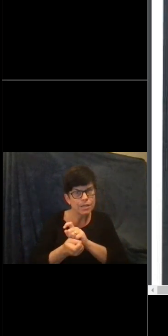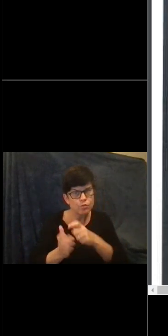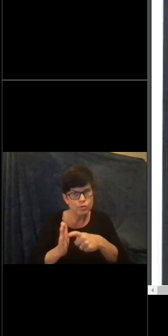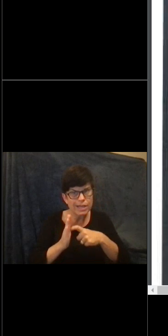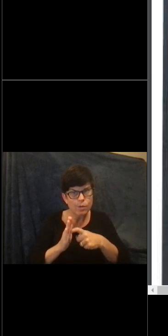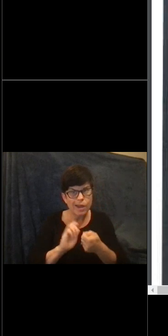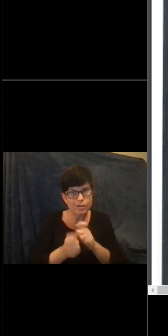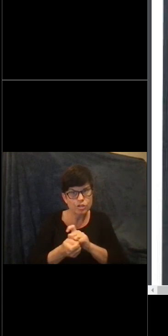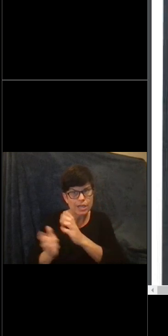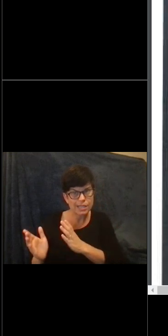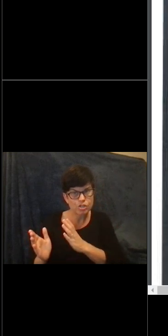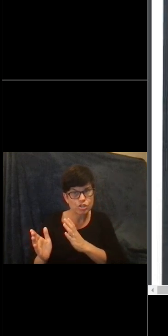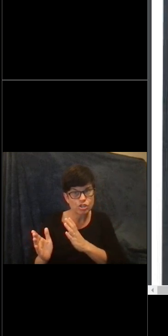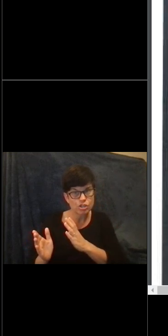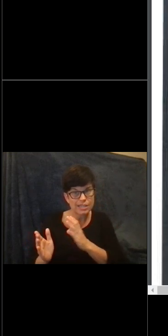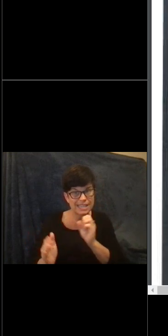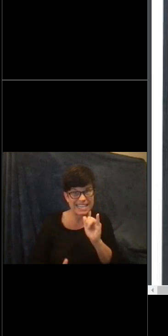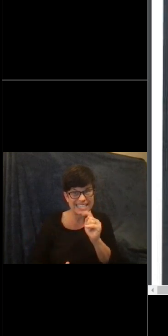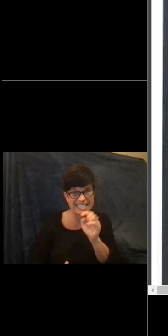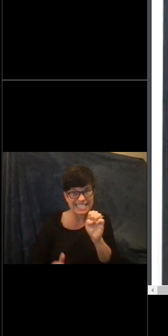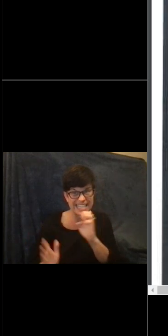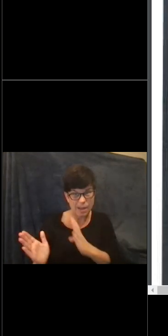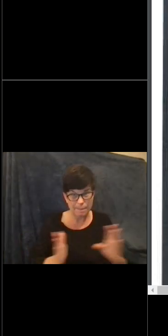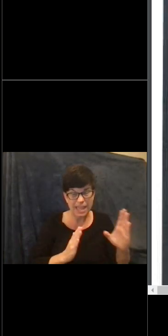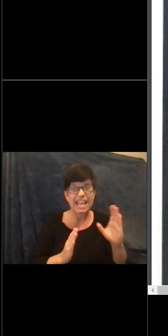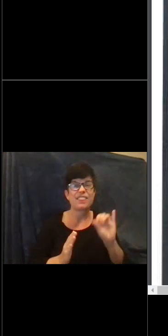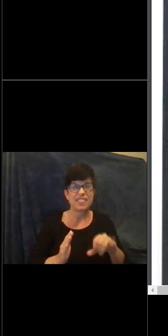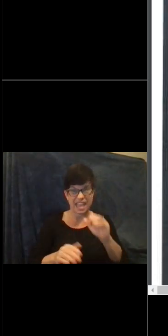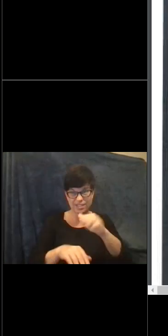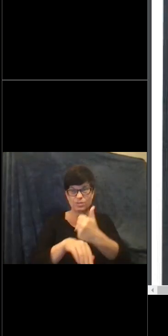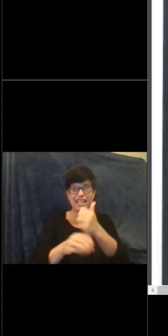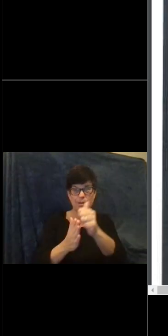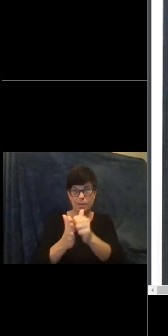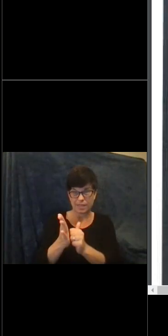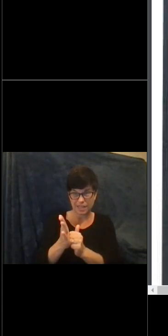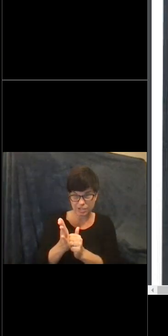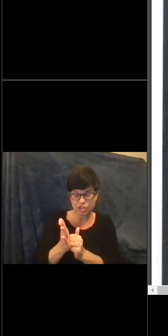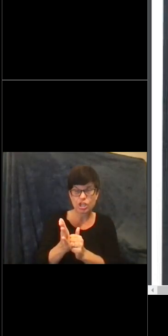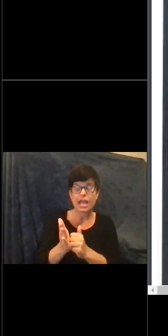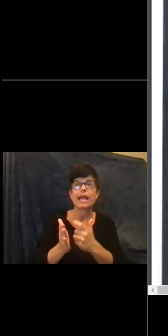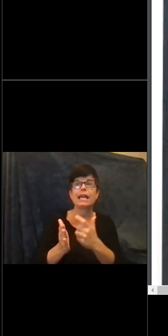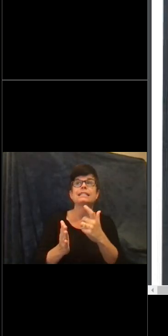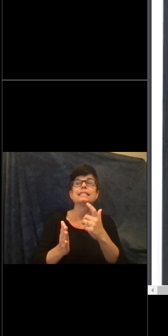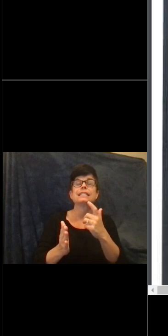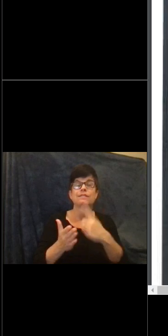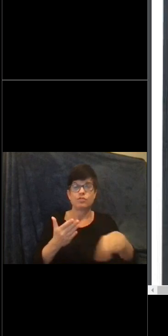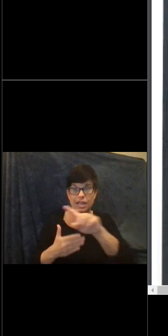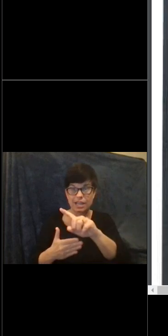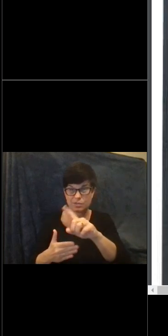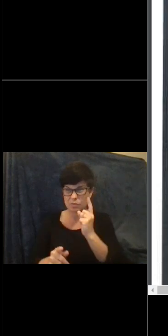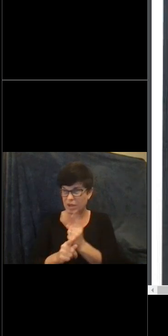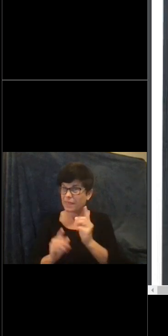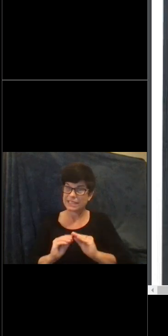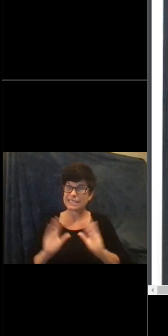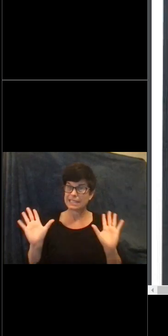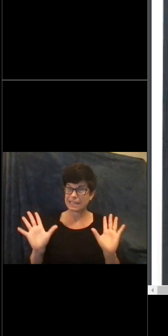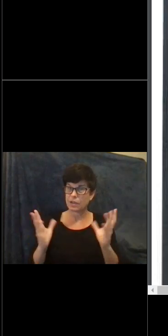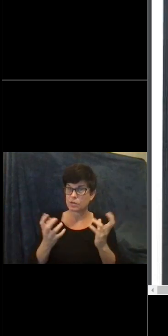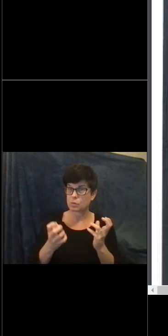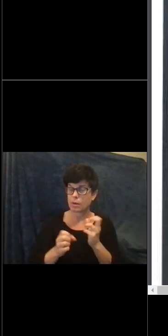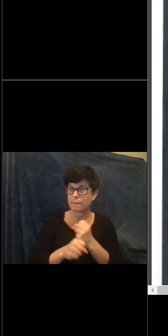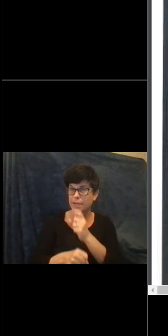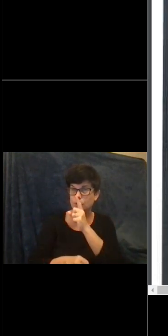is what is up next week. So changing in parking could have the overall effect of delaying the effectiveness of the project. I think that's clear, but just so that you're working